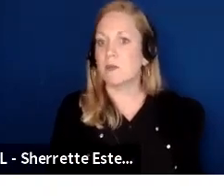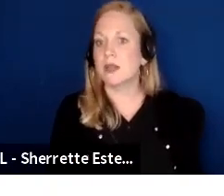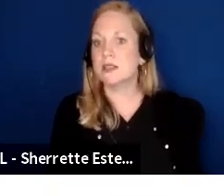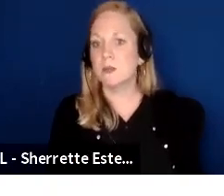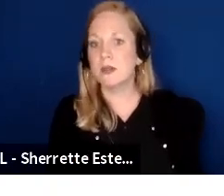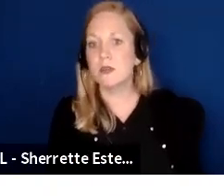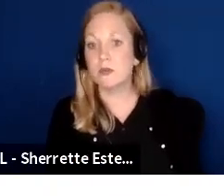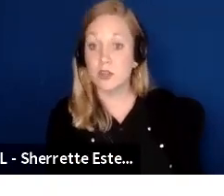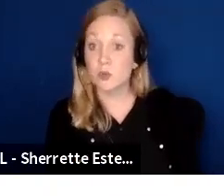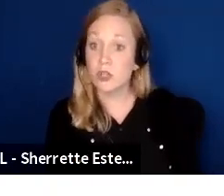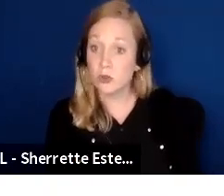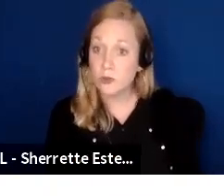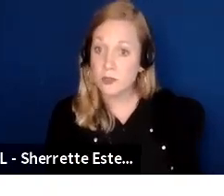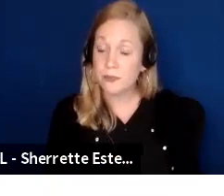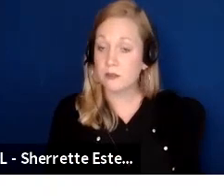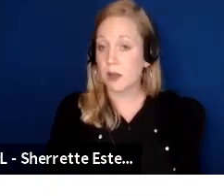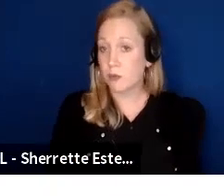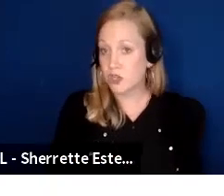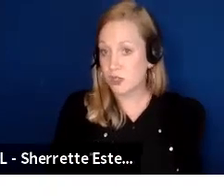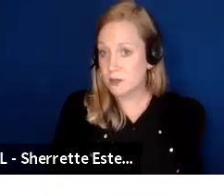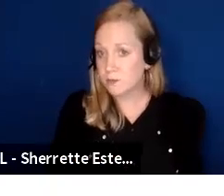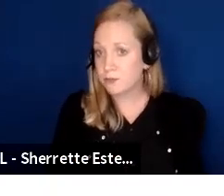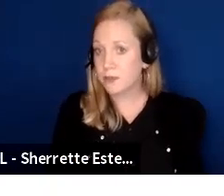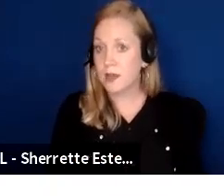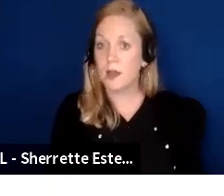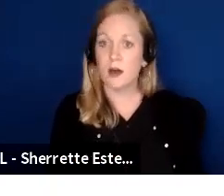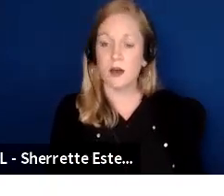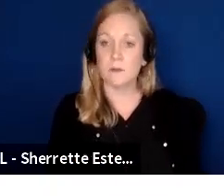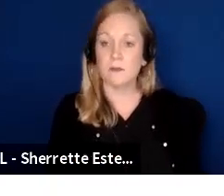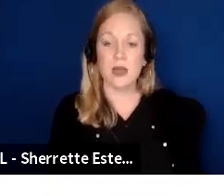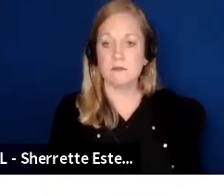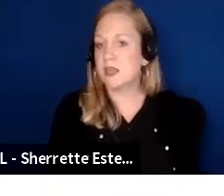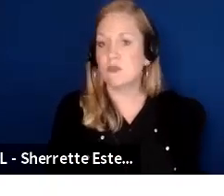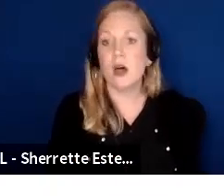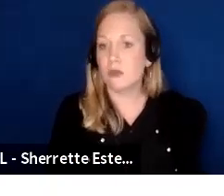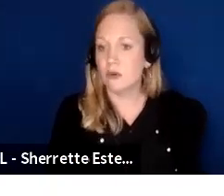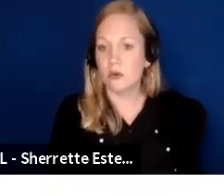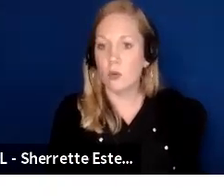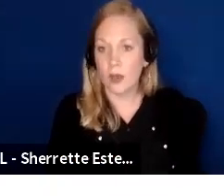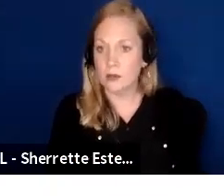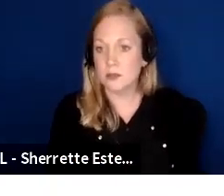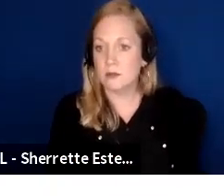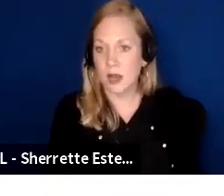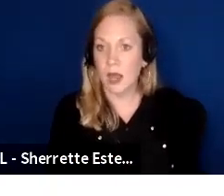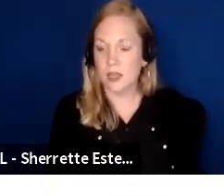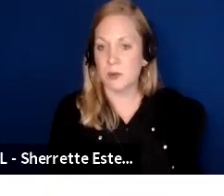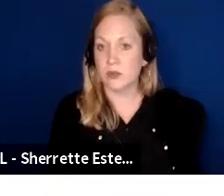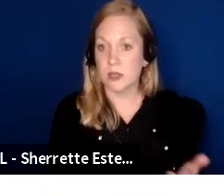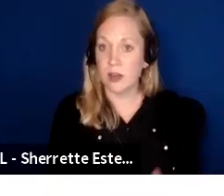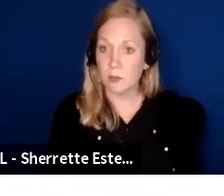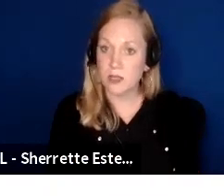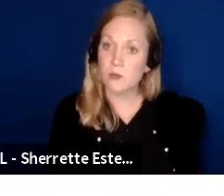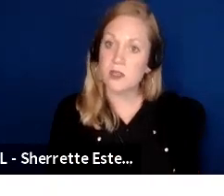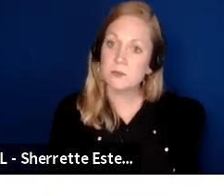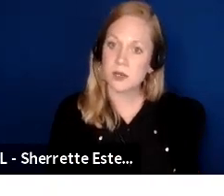an environment is typically through visual cues, vibrations, and several other ways that I experience